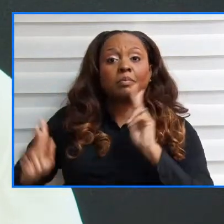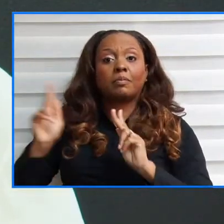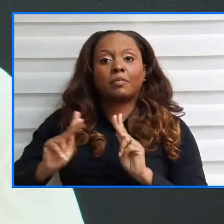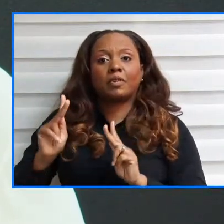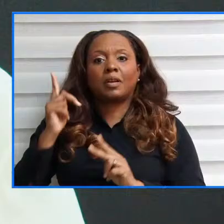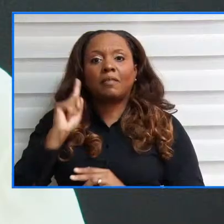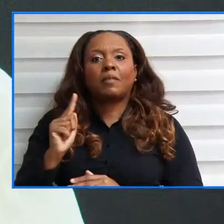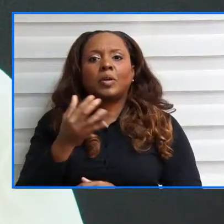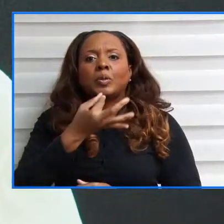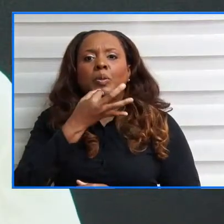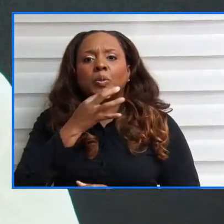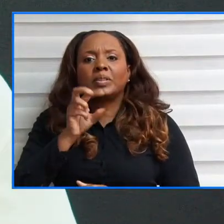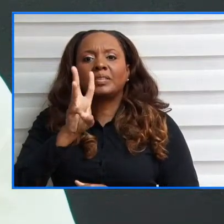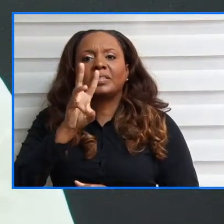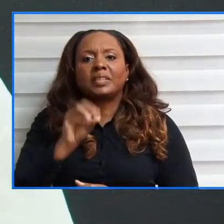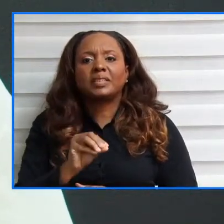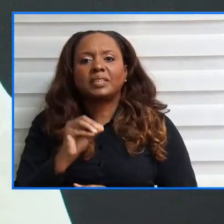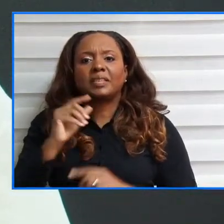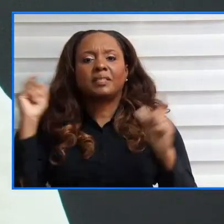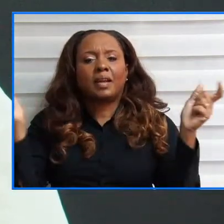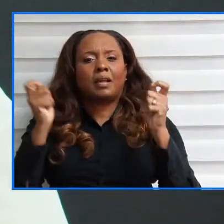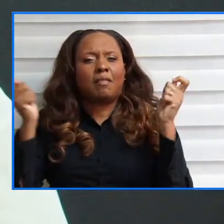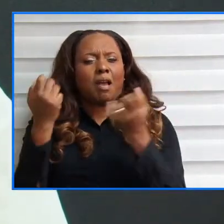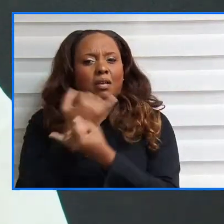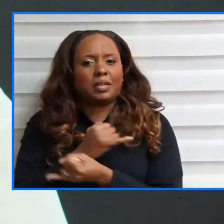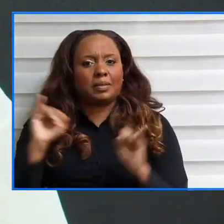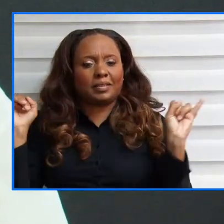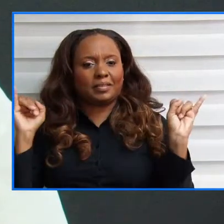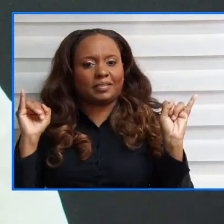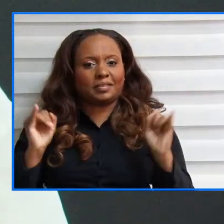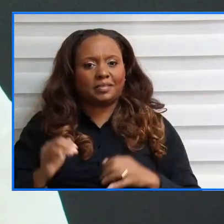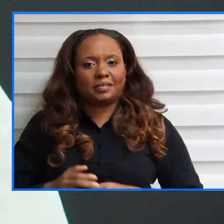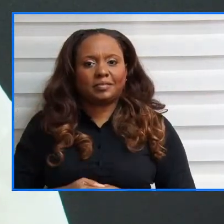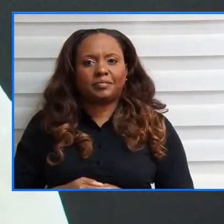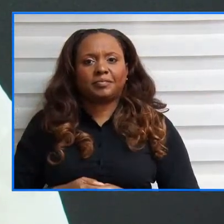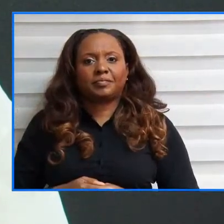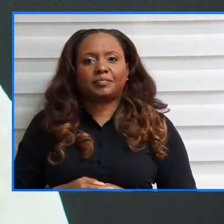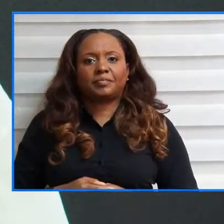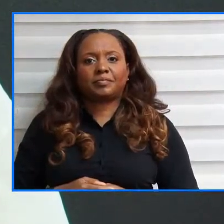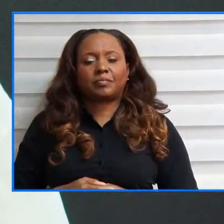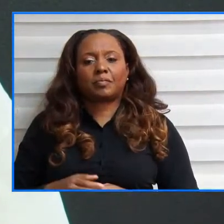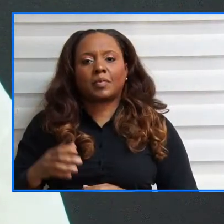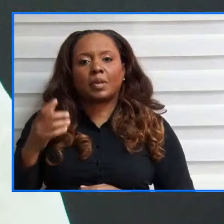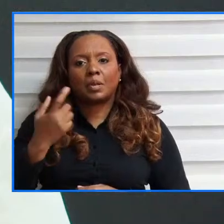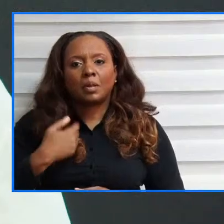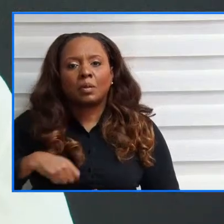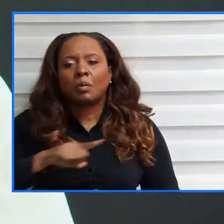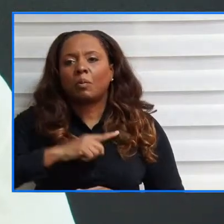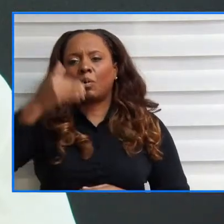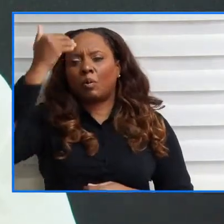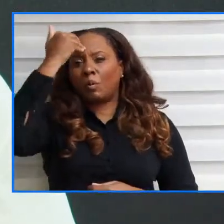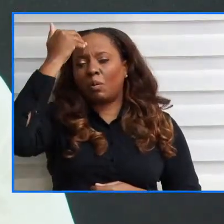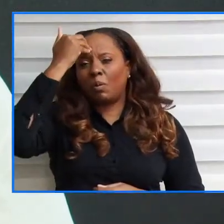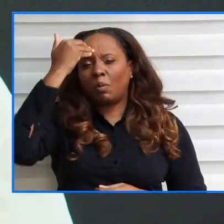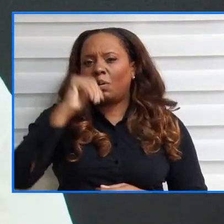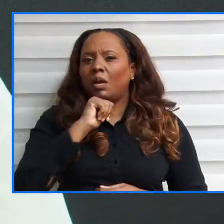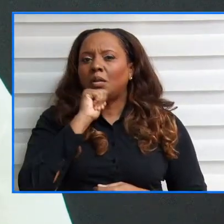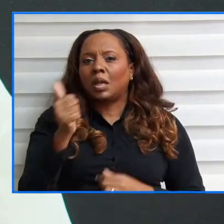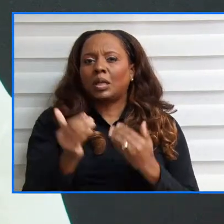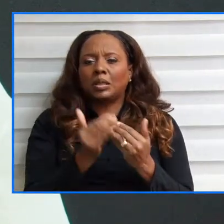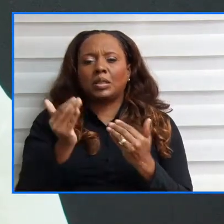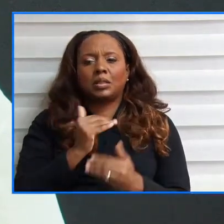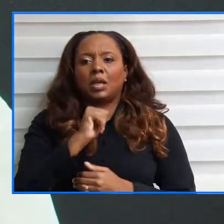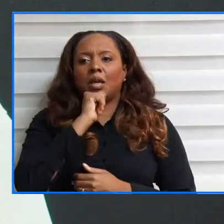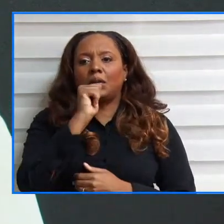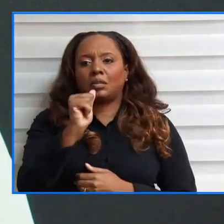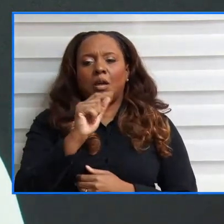60th anniversary of independence. That journey, as we all know, has not been in a straight line, but